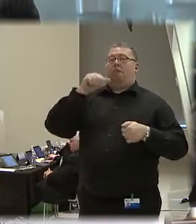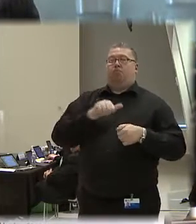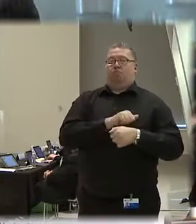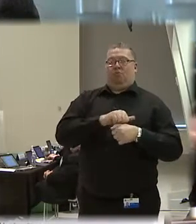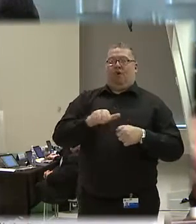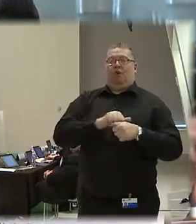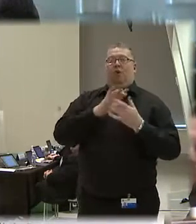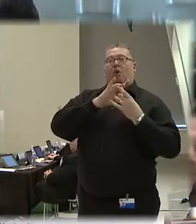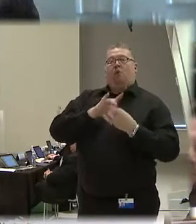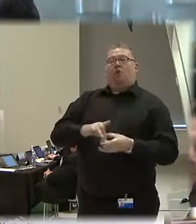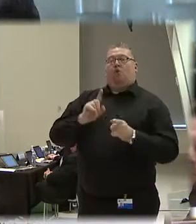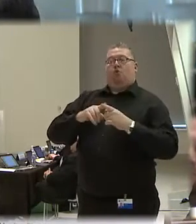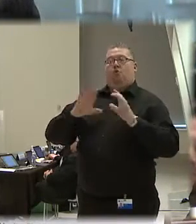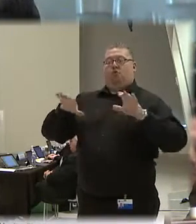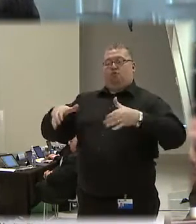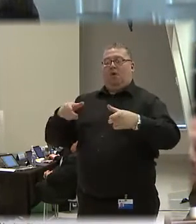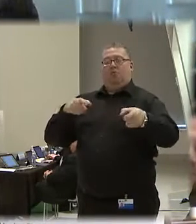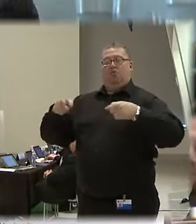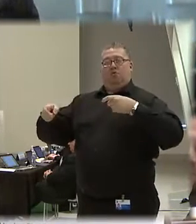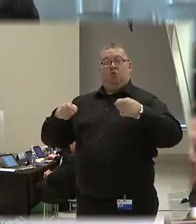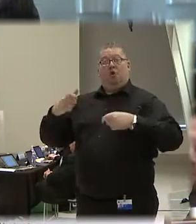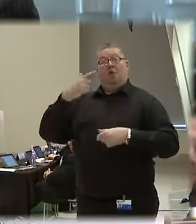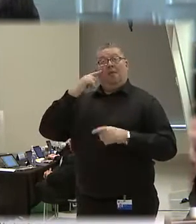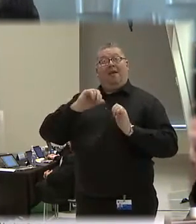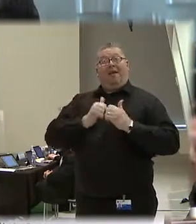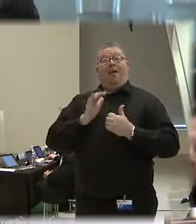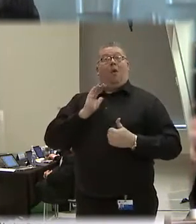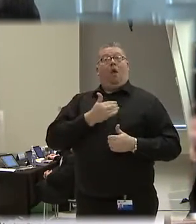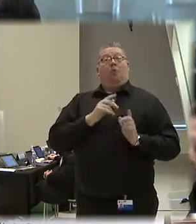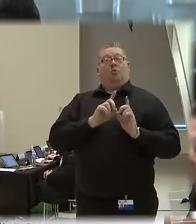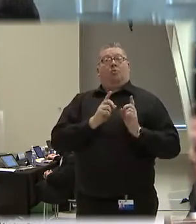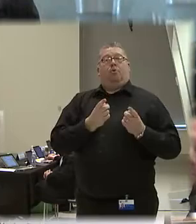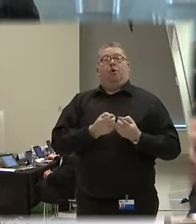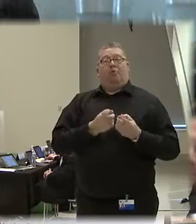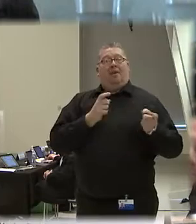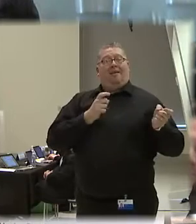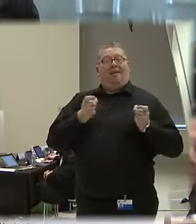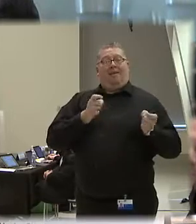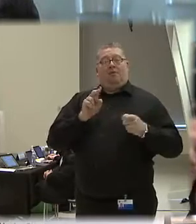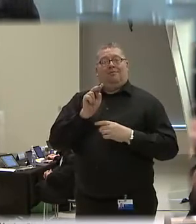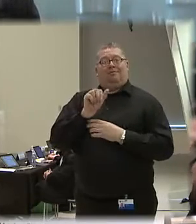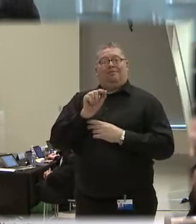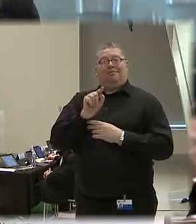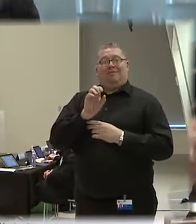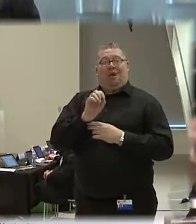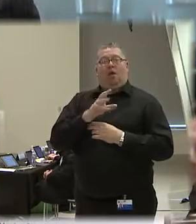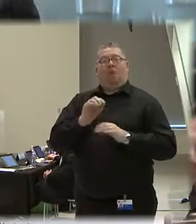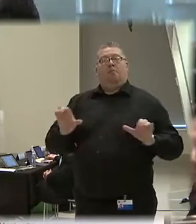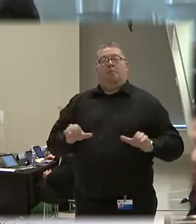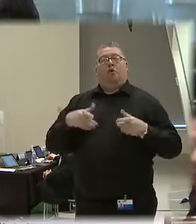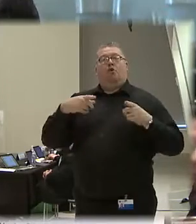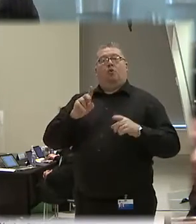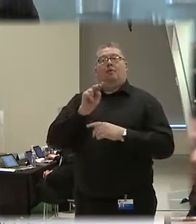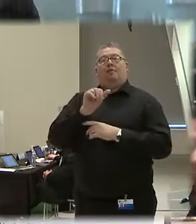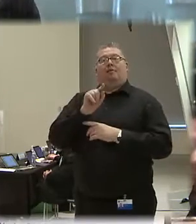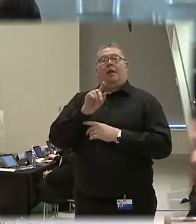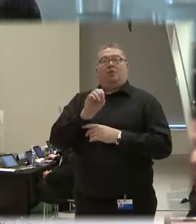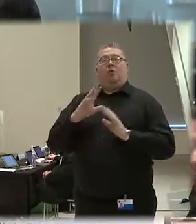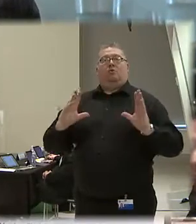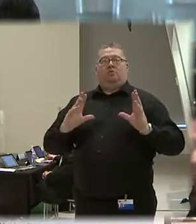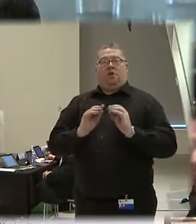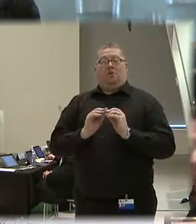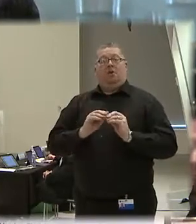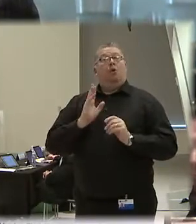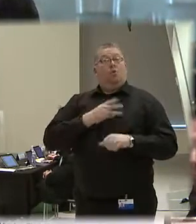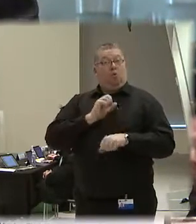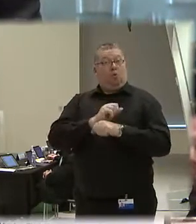practices concerning crowd control because of how our department handled the NATO and performed during the NATO summit. We